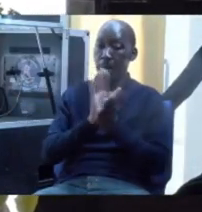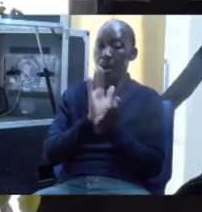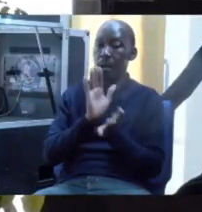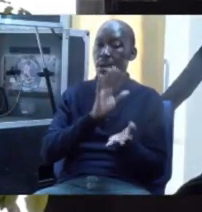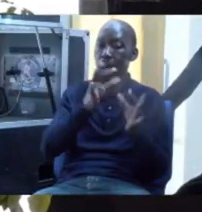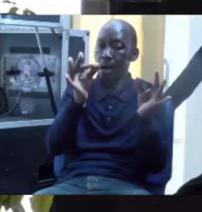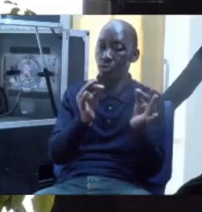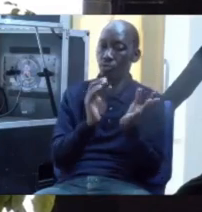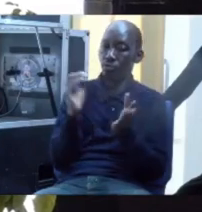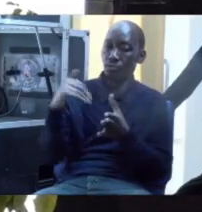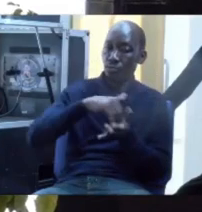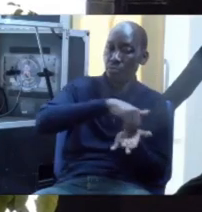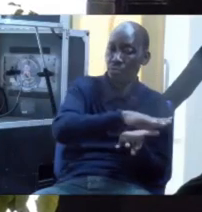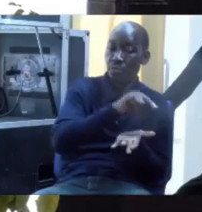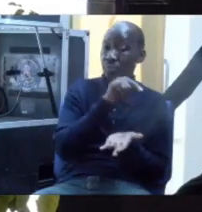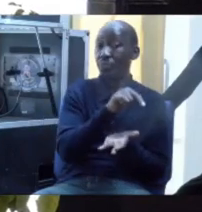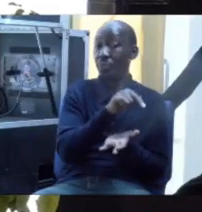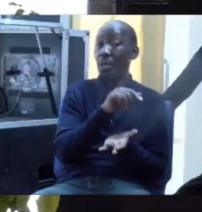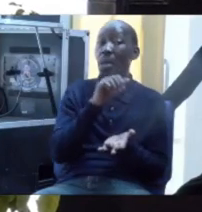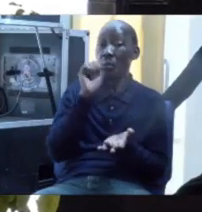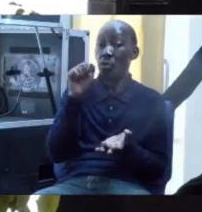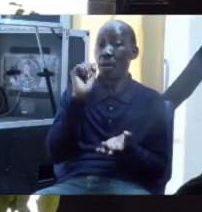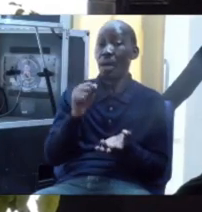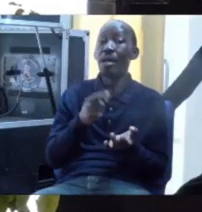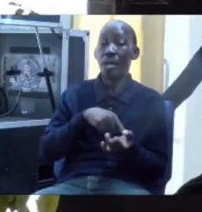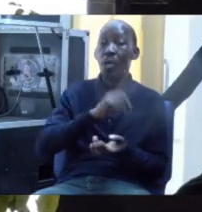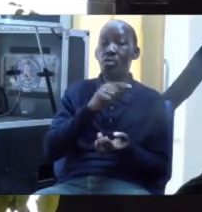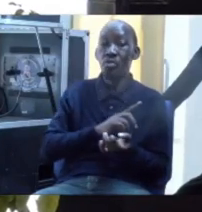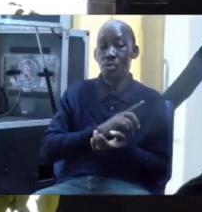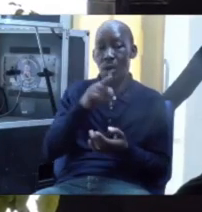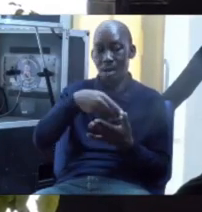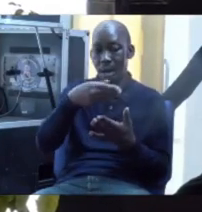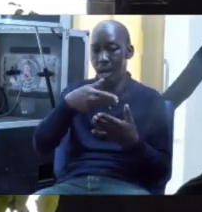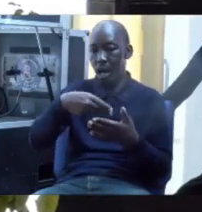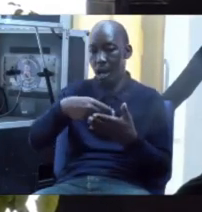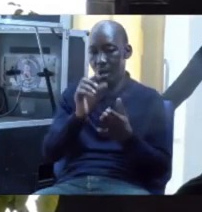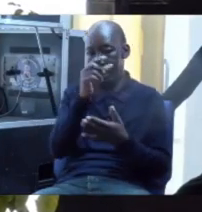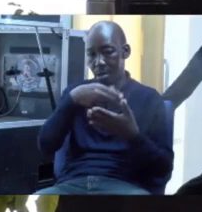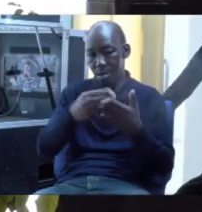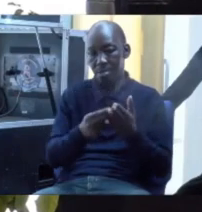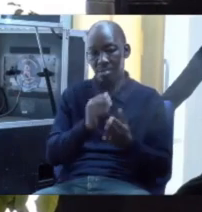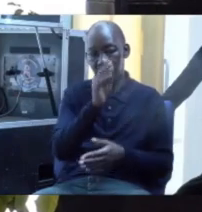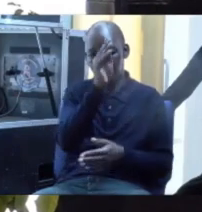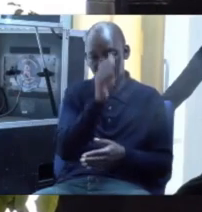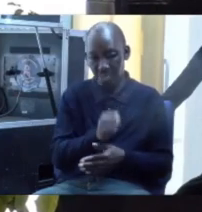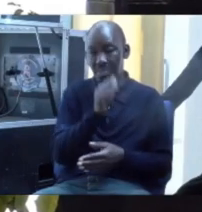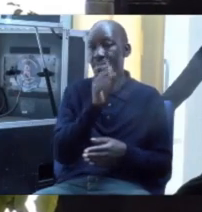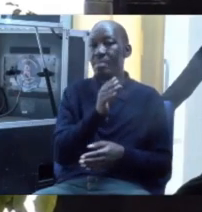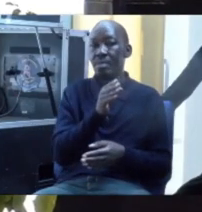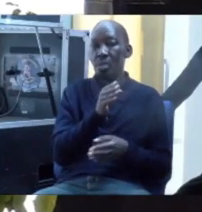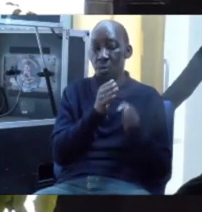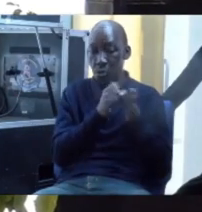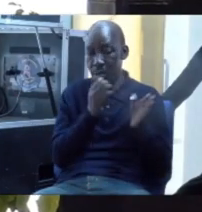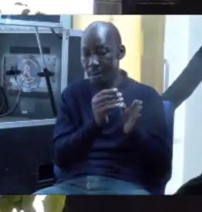Wakaweka hera kiasi fulani kwenye account yangu. You can now swipe your card. Wanakasema tumia kadi yako. It shall not smoke. Aha, haitakosa